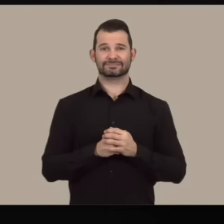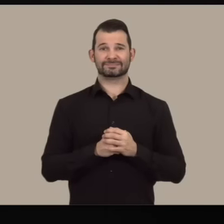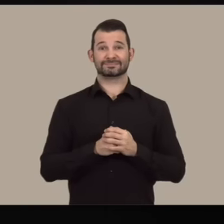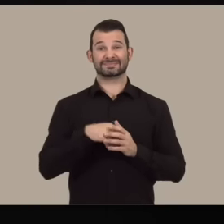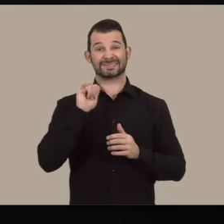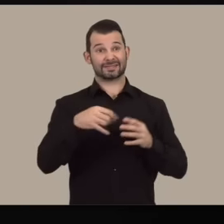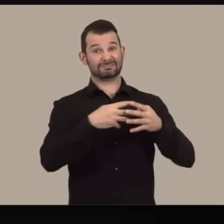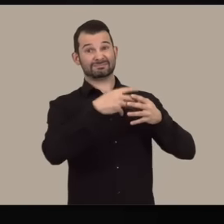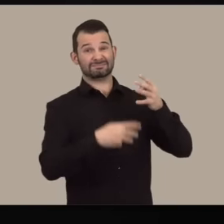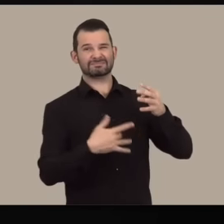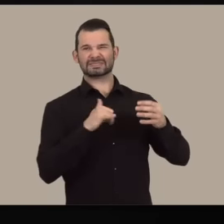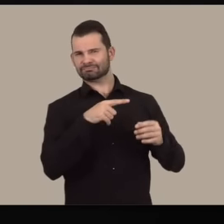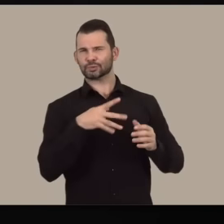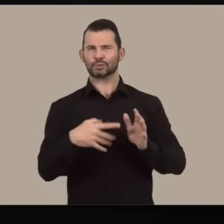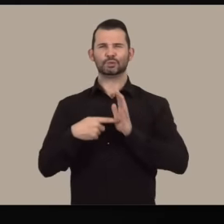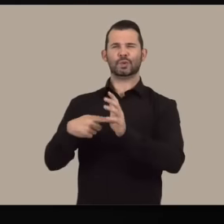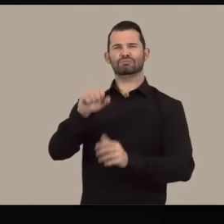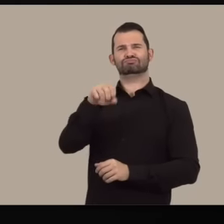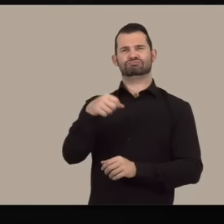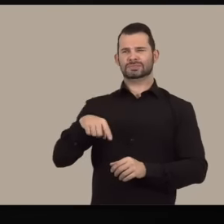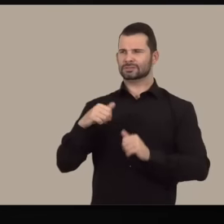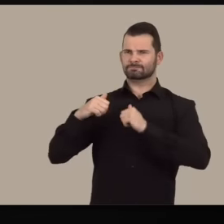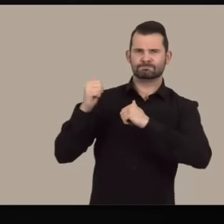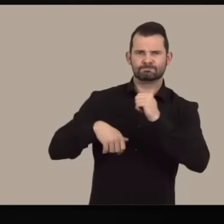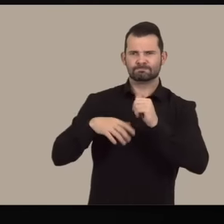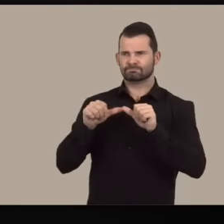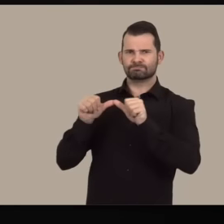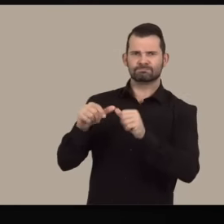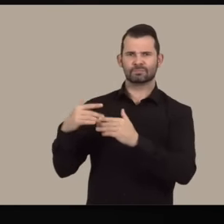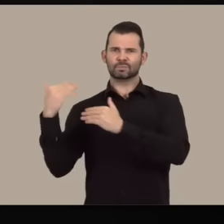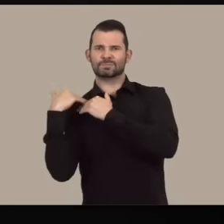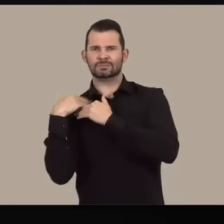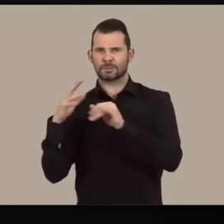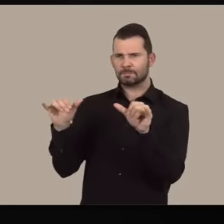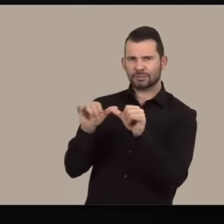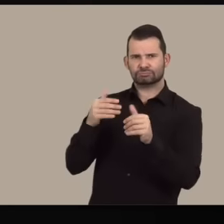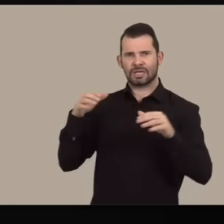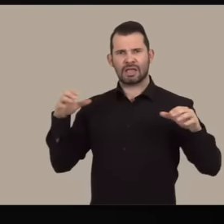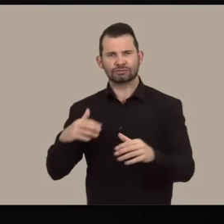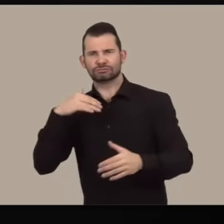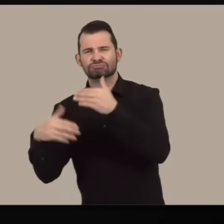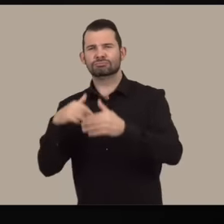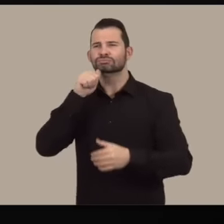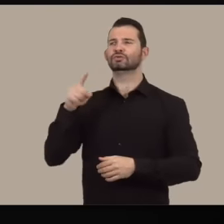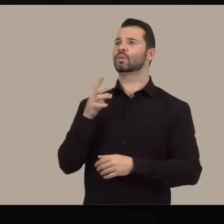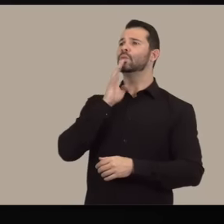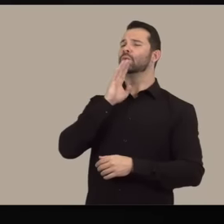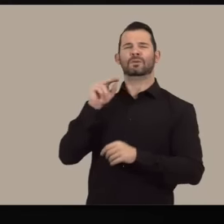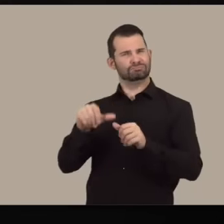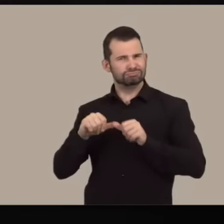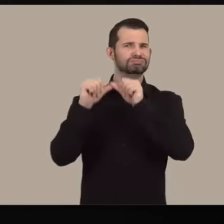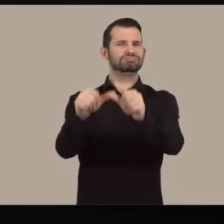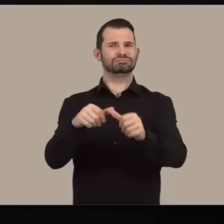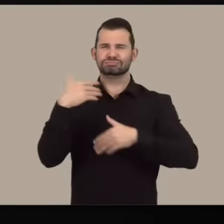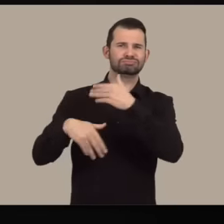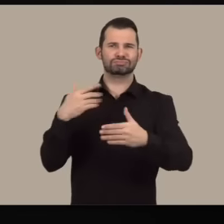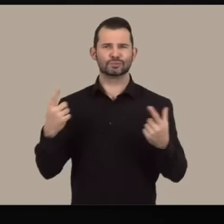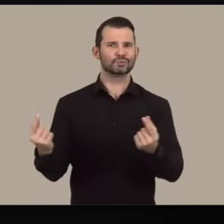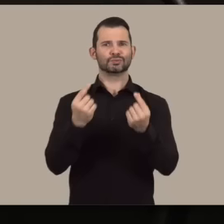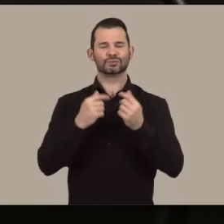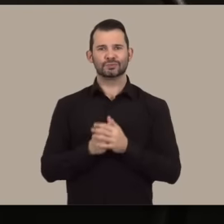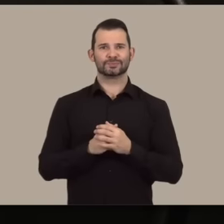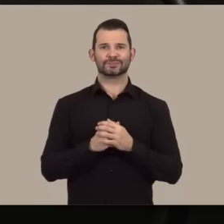sustainability. And I think they show that we are taking concrete, responsible, and measurable actions that go far beyond